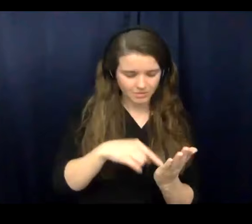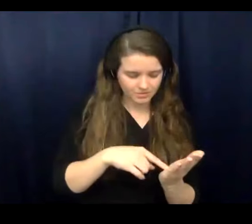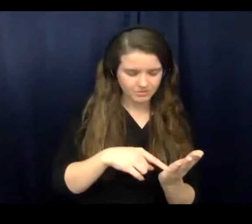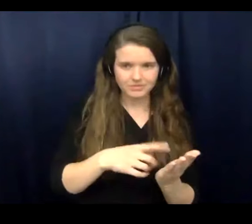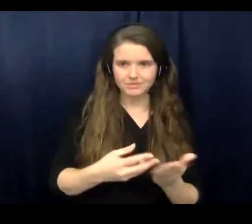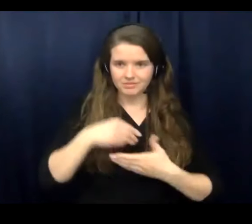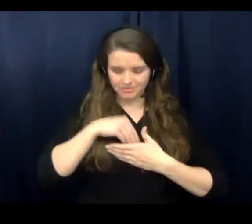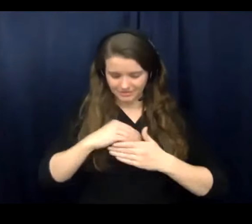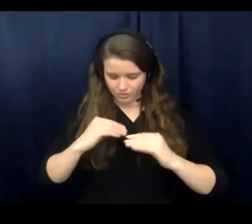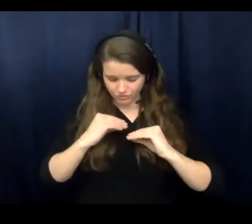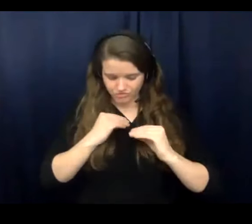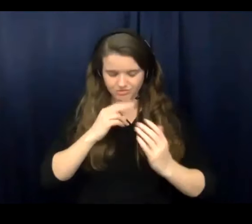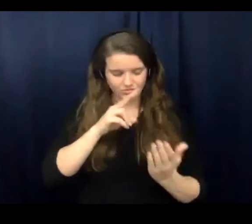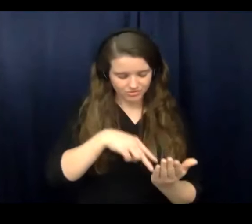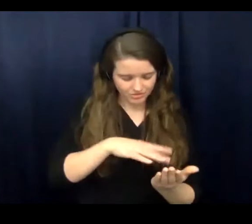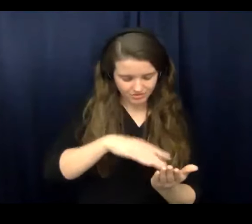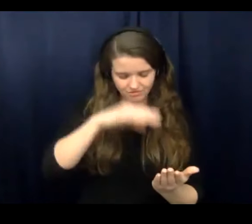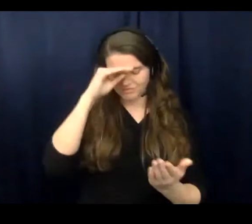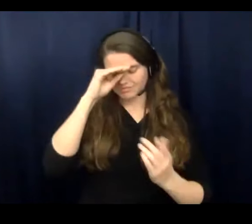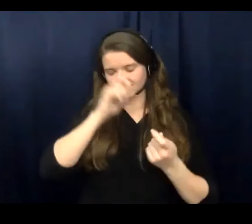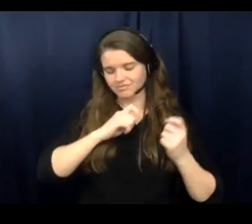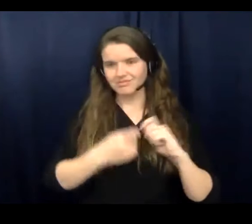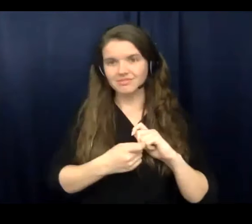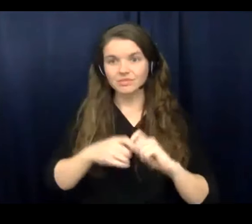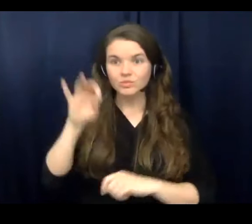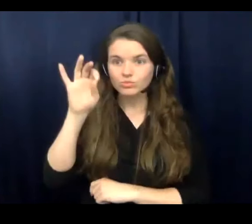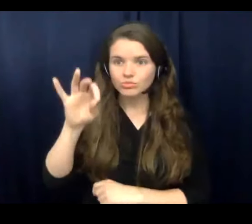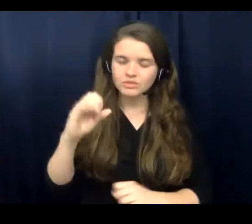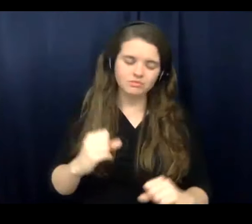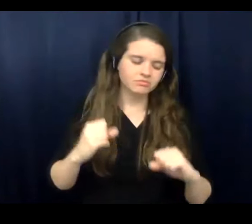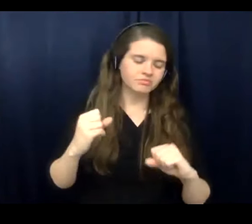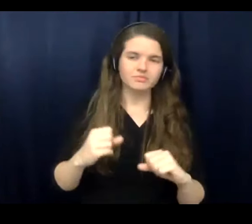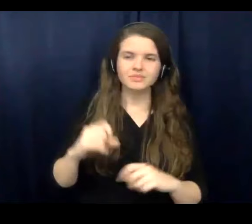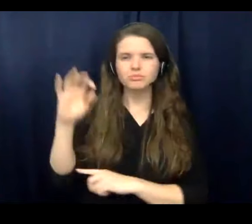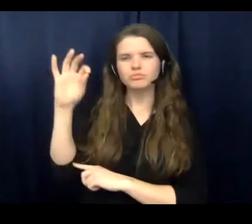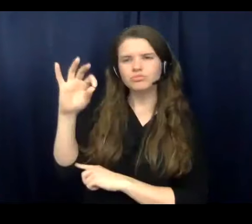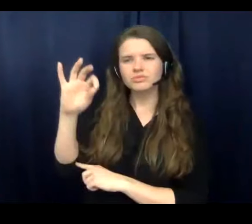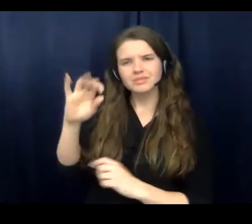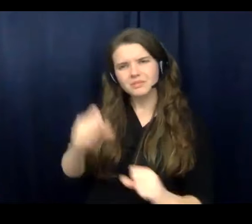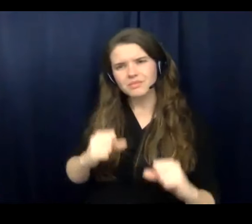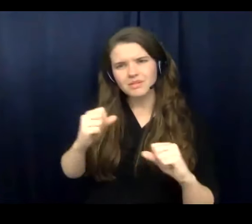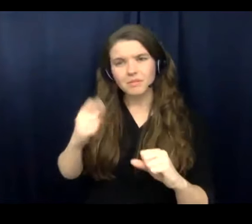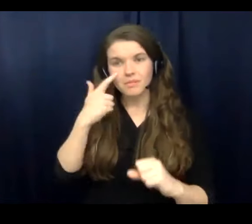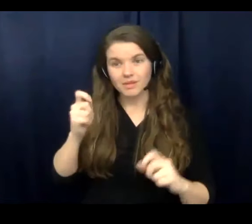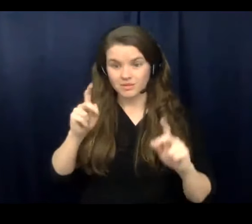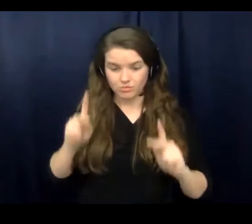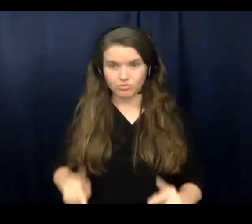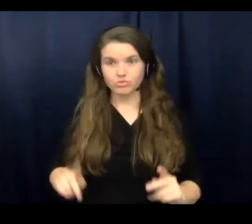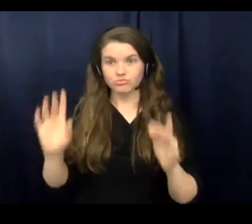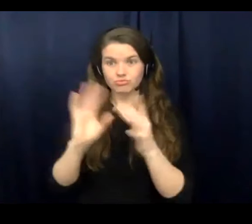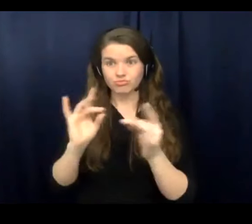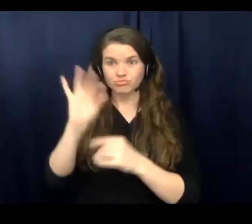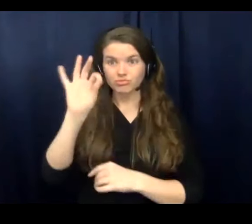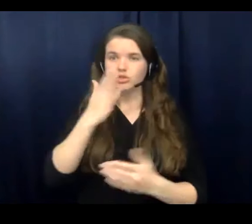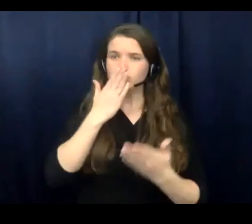just the outside. That's what makes preaching so powerful. Preaching is powerful not because the person who's speaking is a good